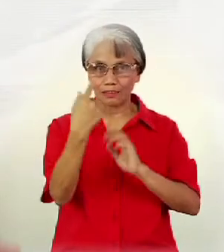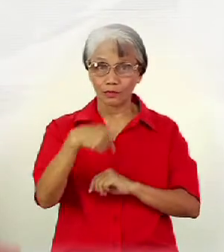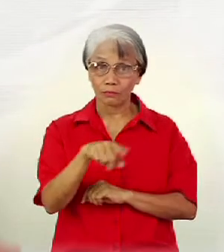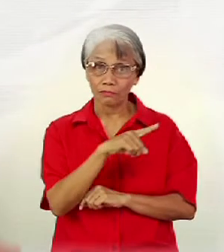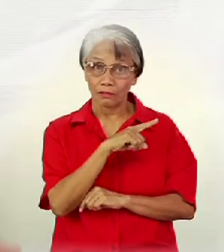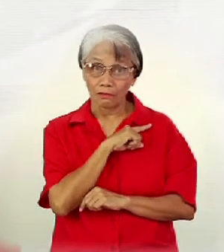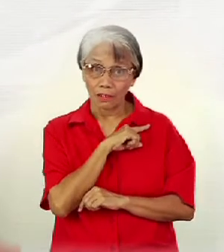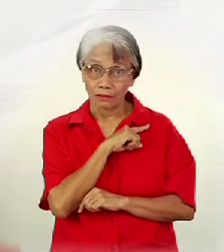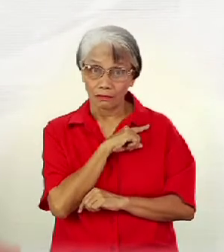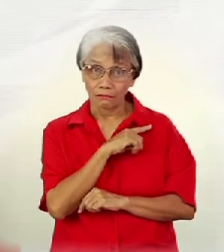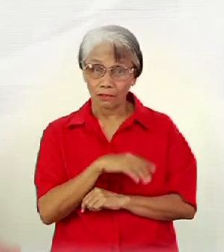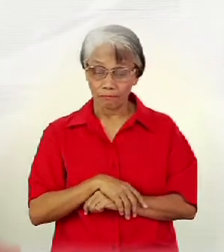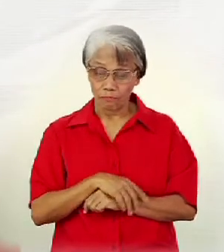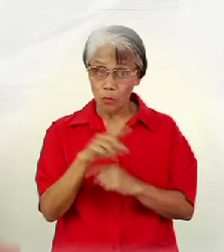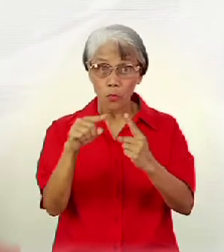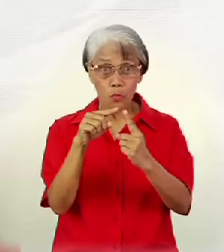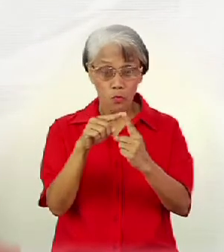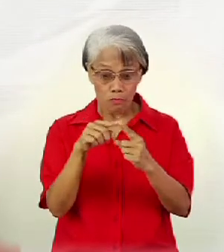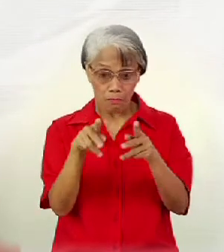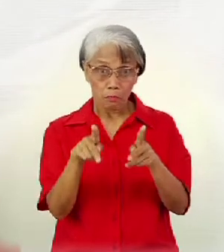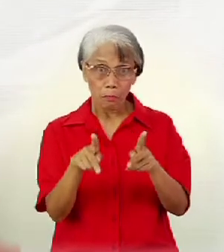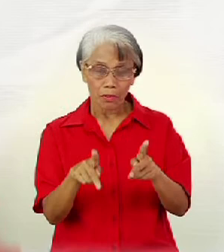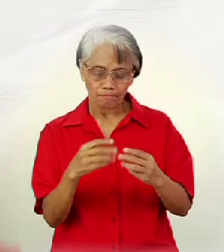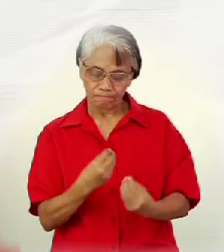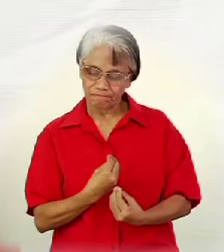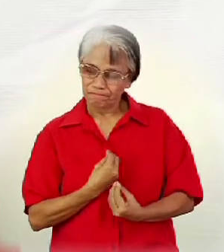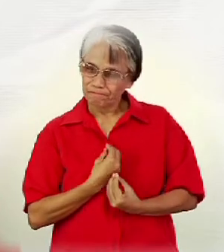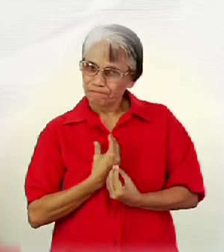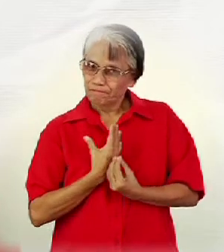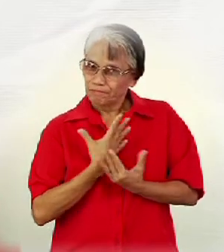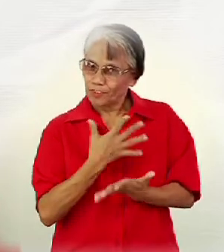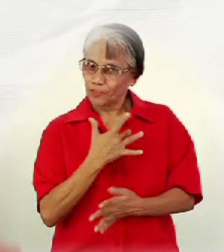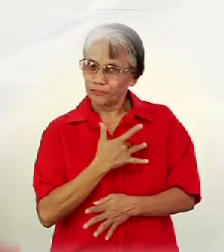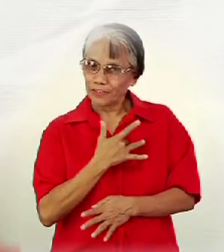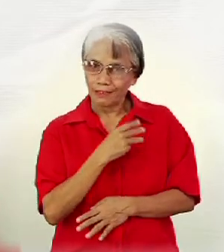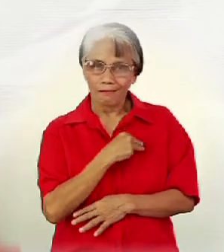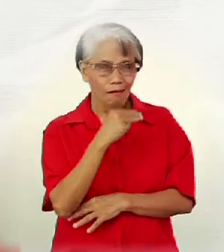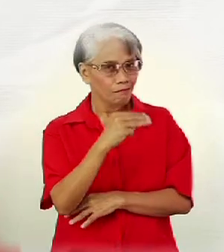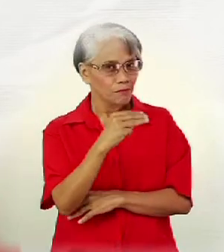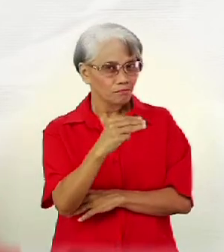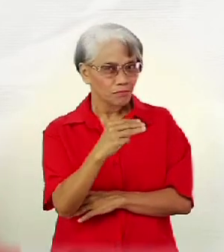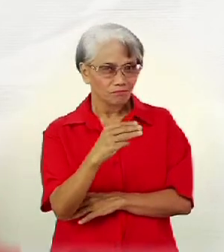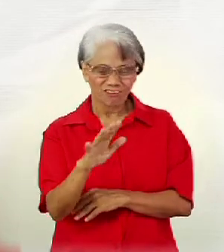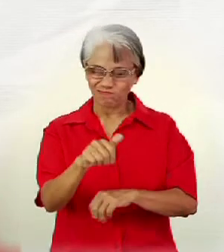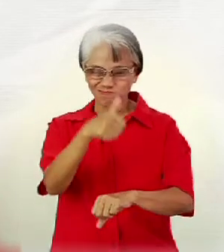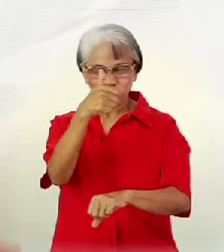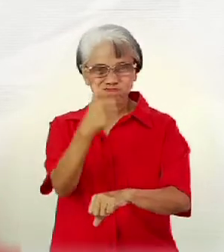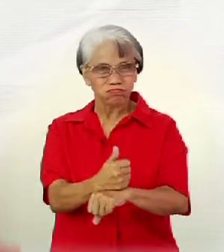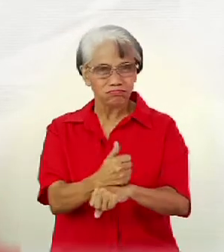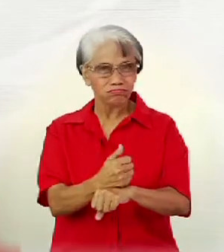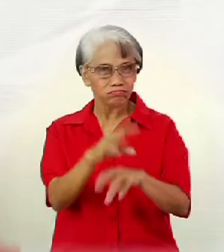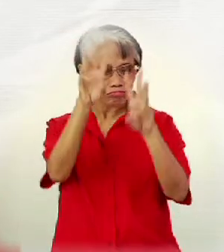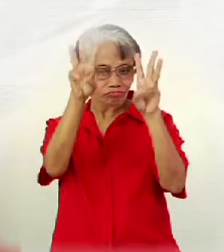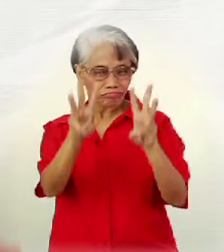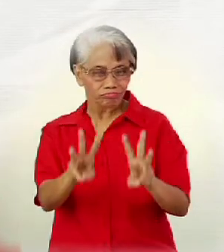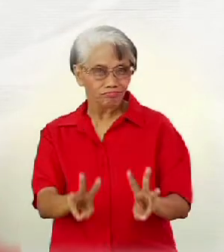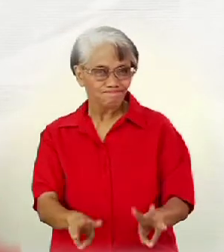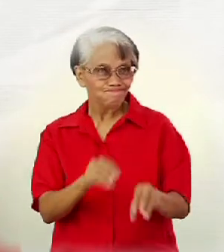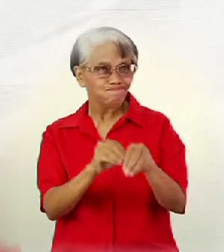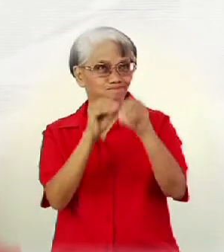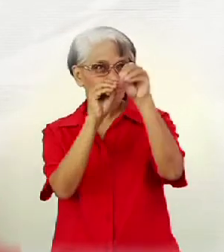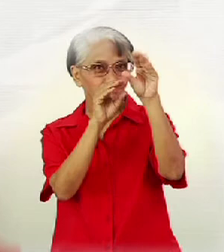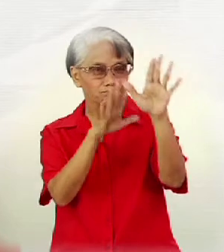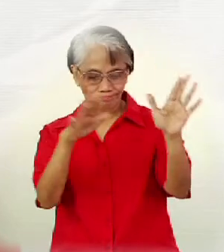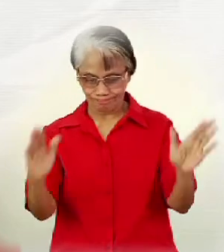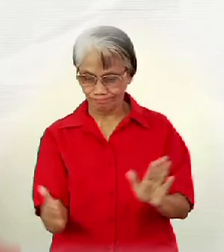When a person is fired up by a sense of mission, you may set walls, hills, mountains in front